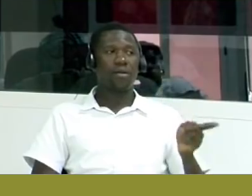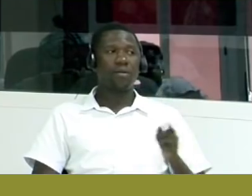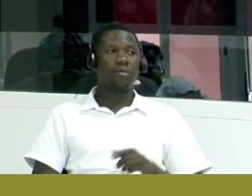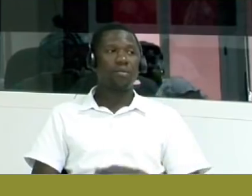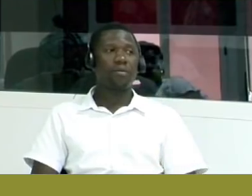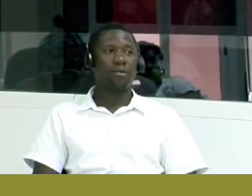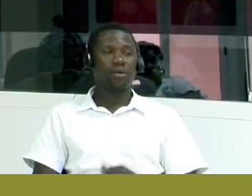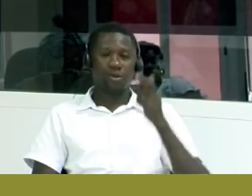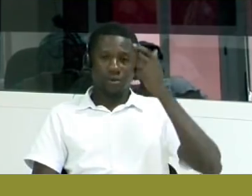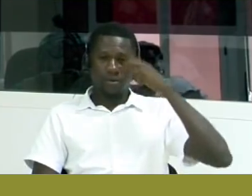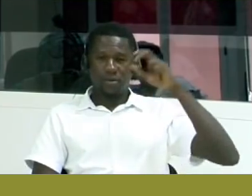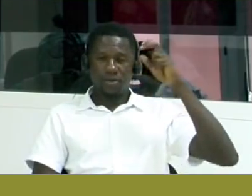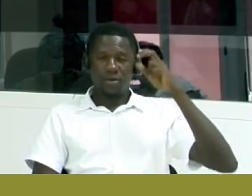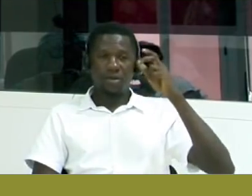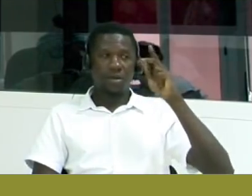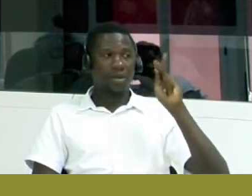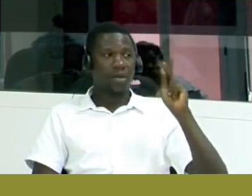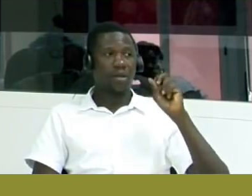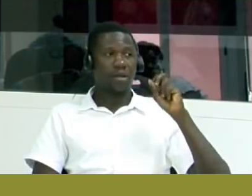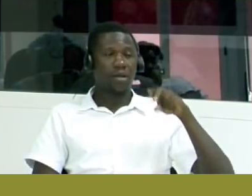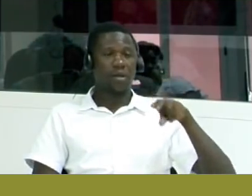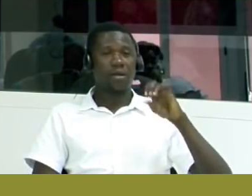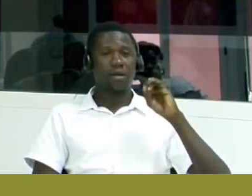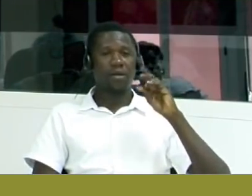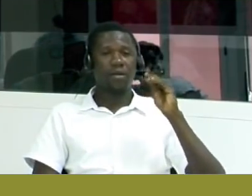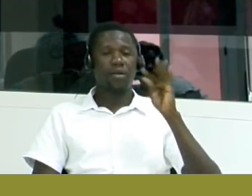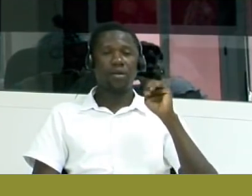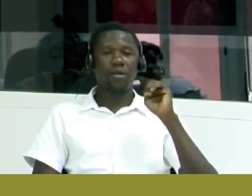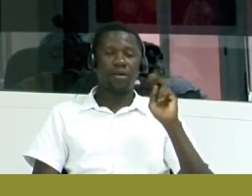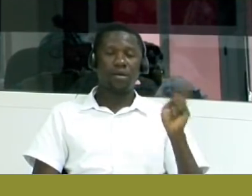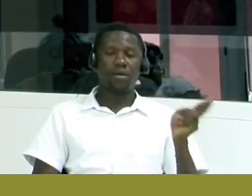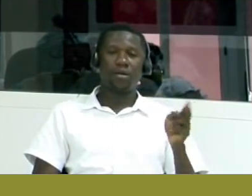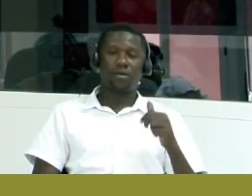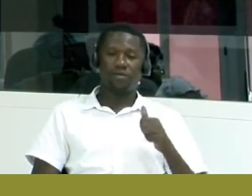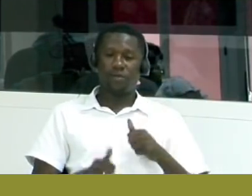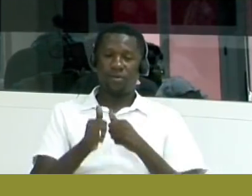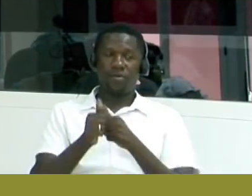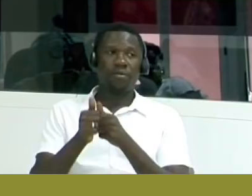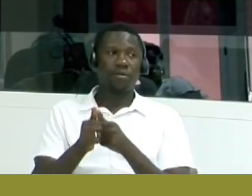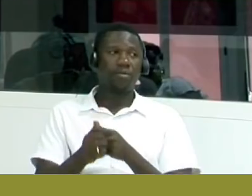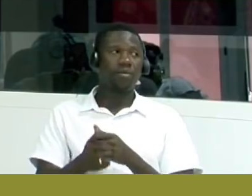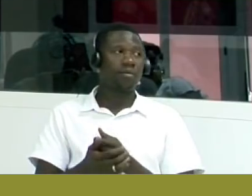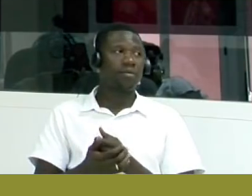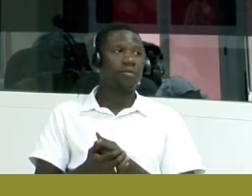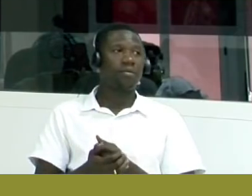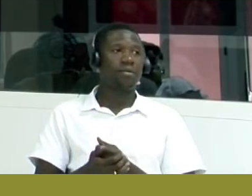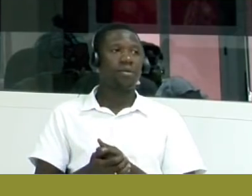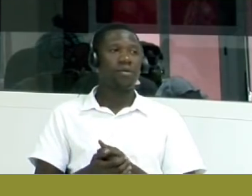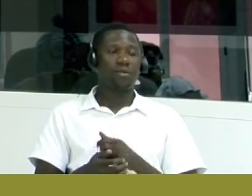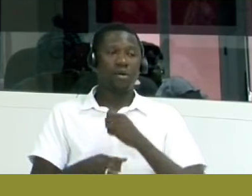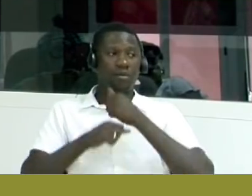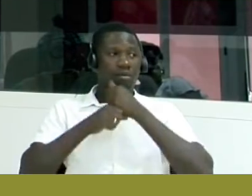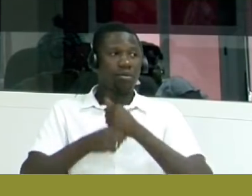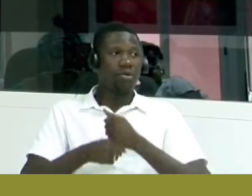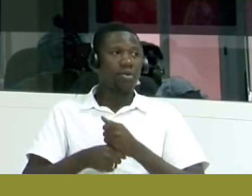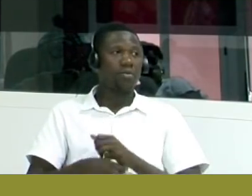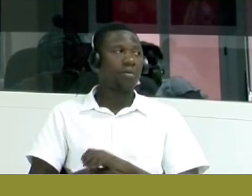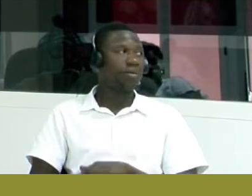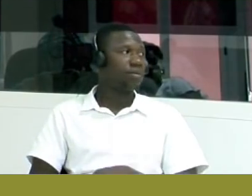that. Commissioner Kinte, followed by Commissioner Bishop Modeko.